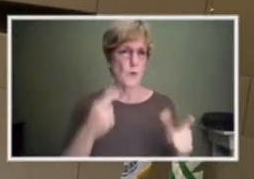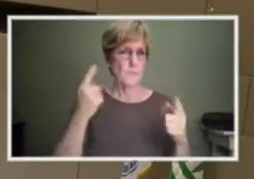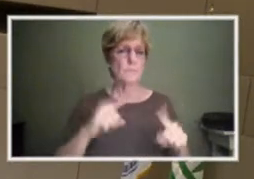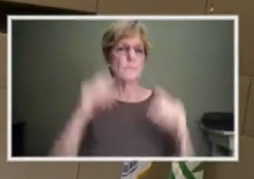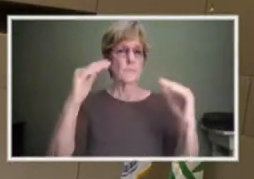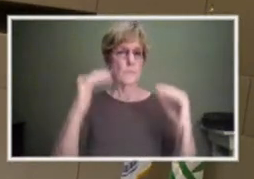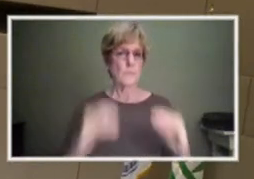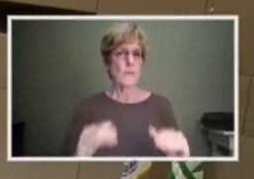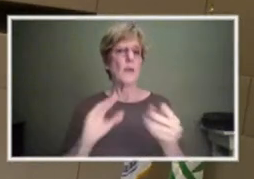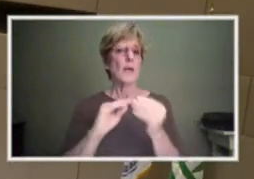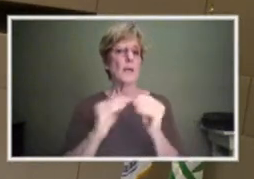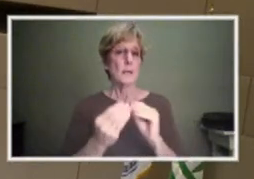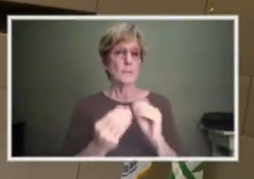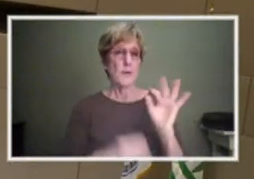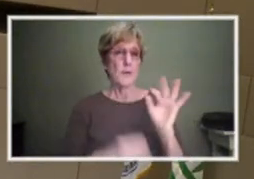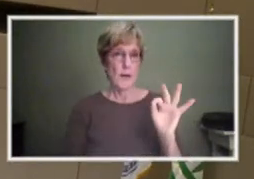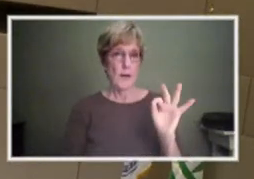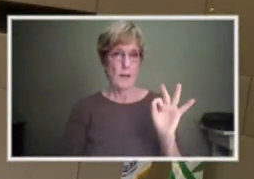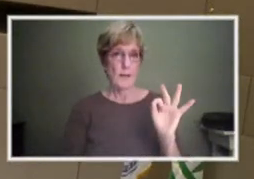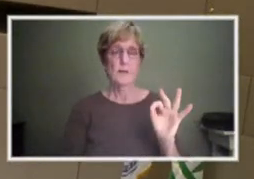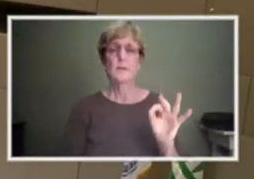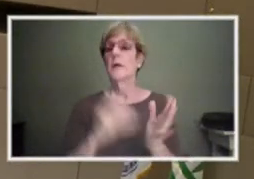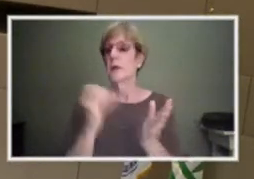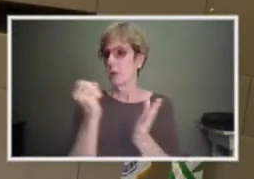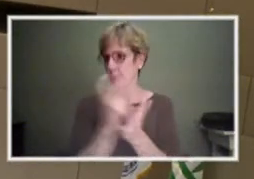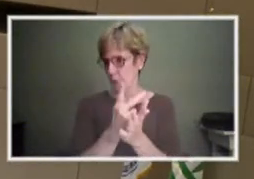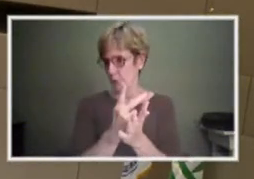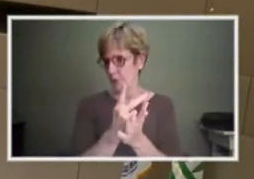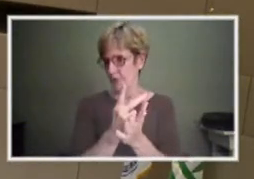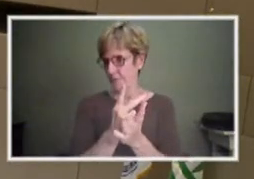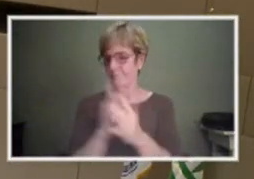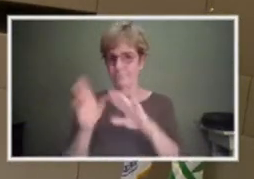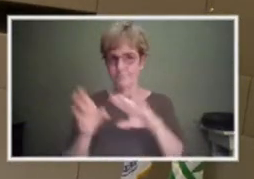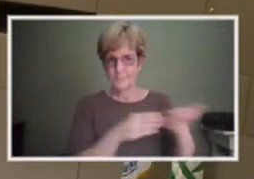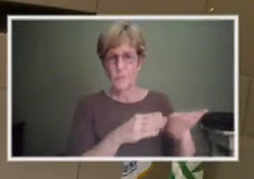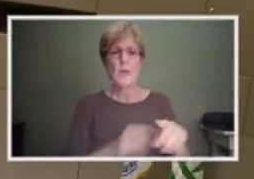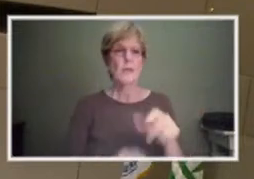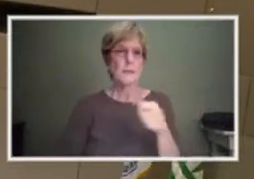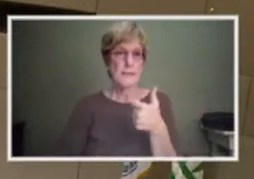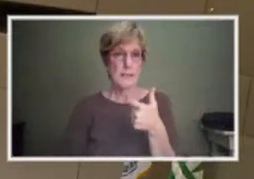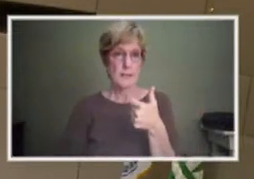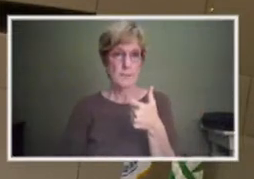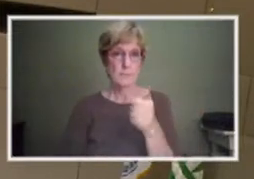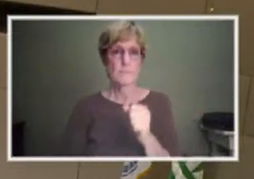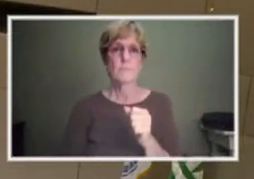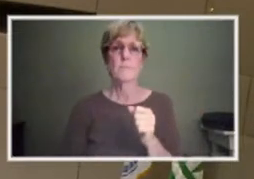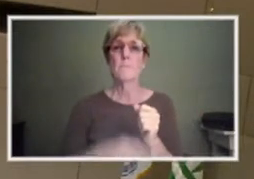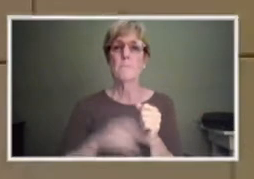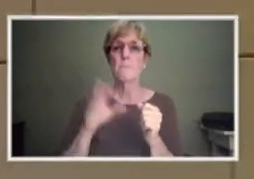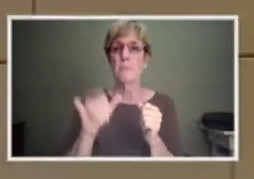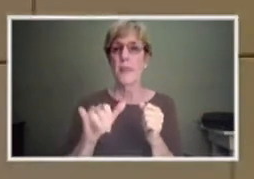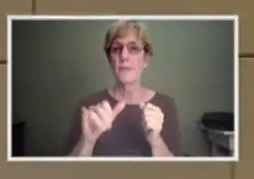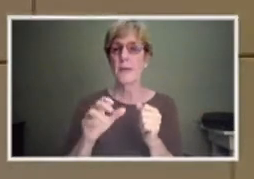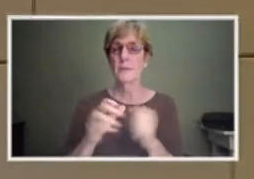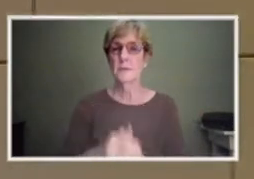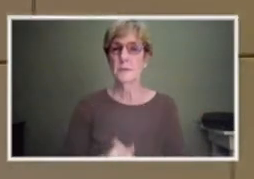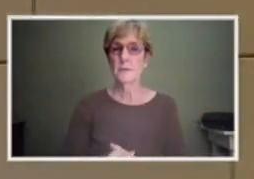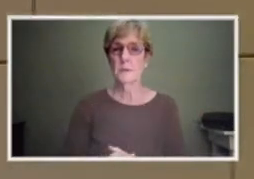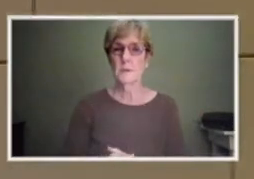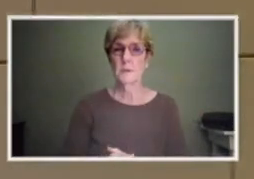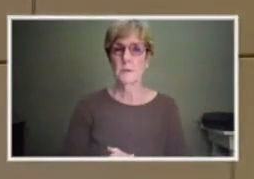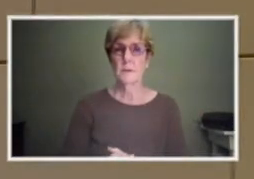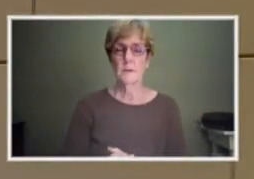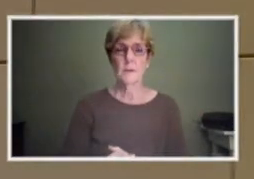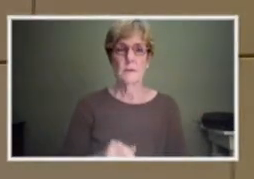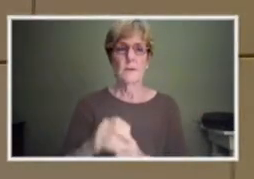number 9. We approve. Let's go to item number 10, which is Katz and Central